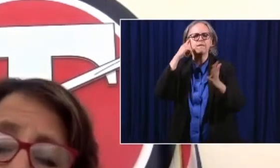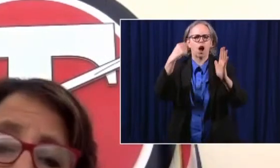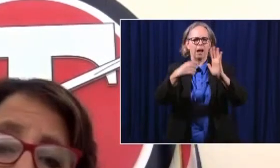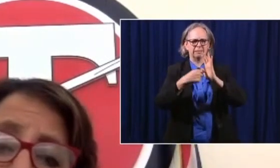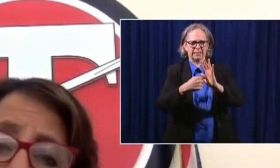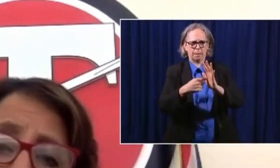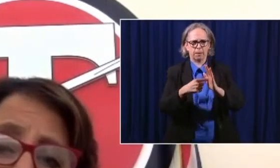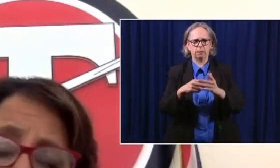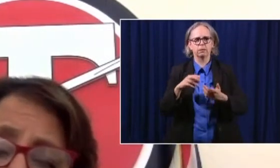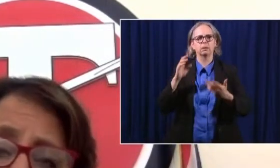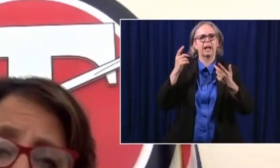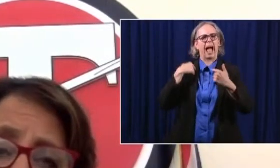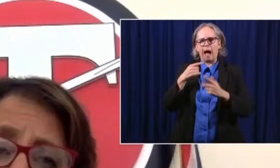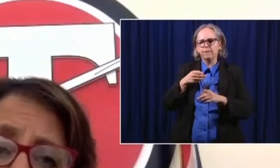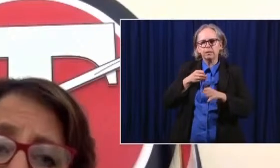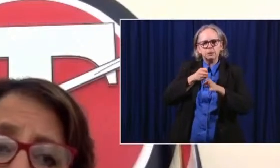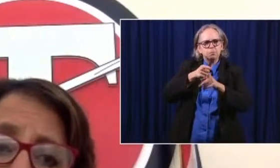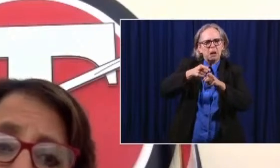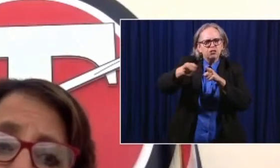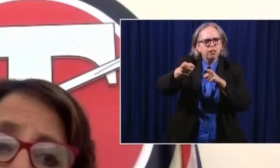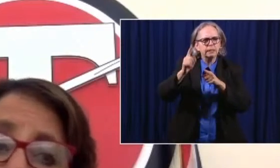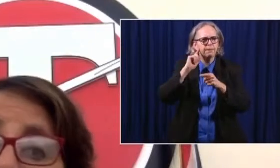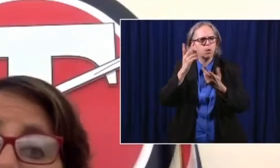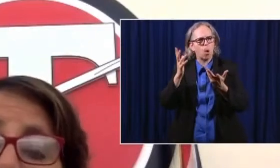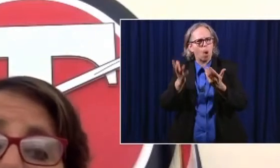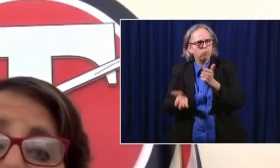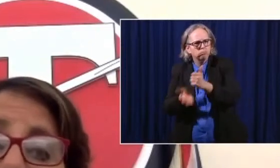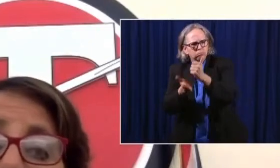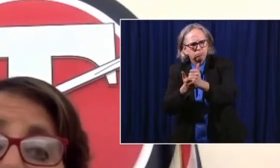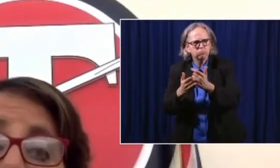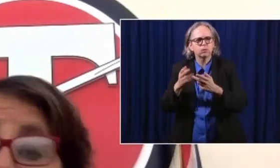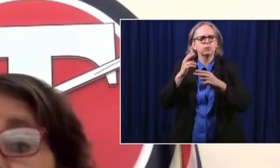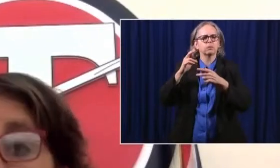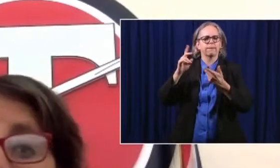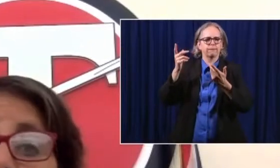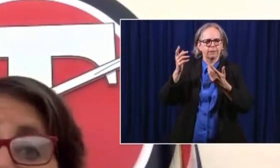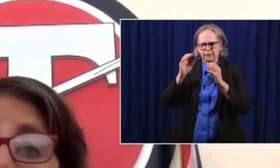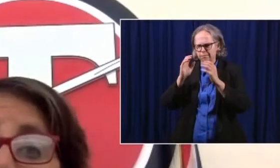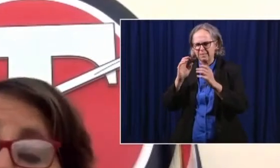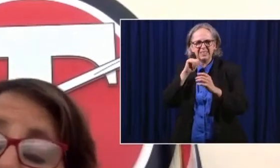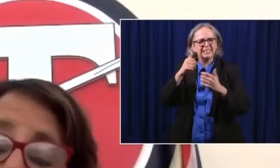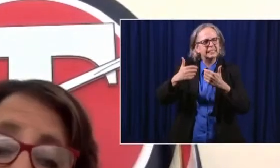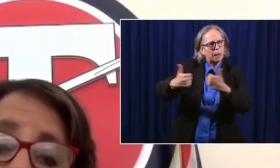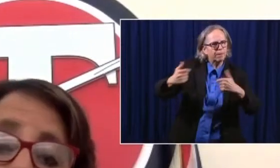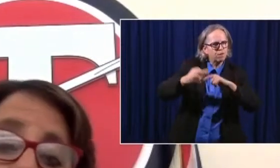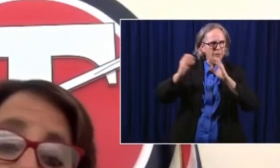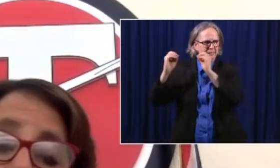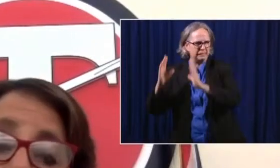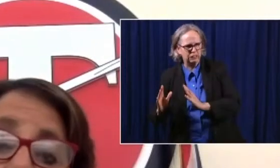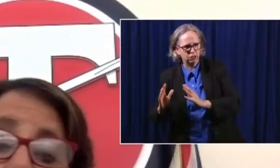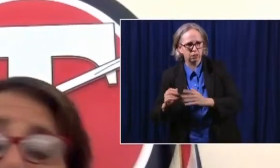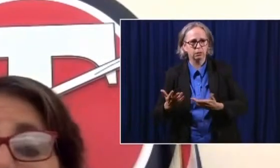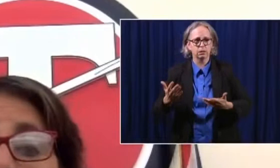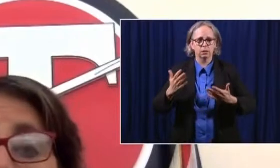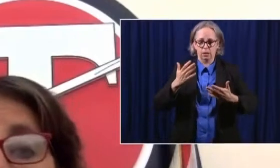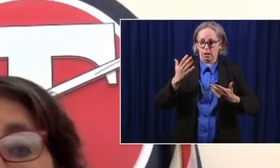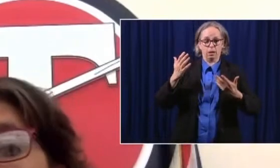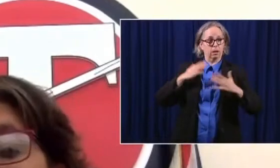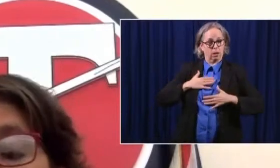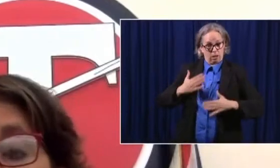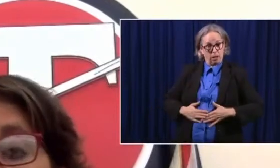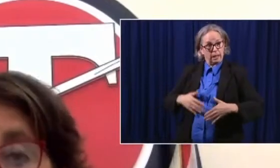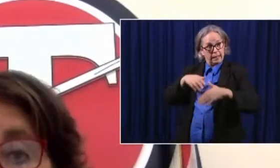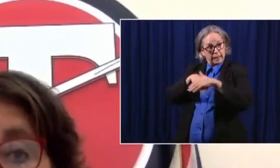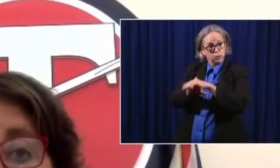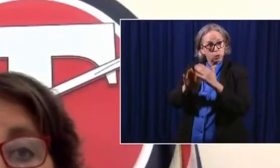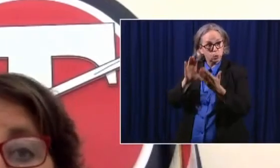specialist and all of our general education teachers are working physically in the school setting, even though we're involved